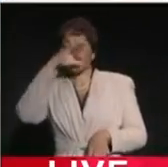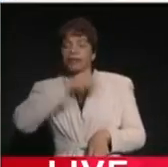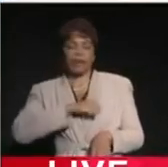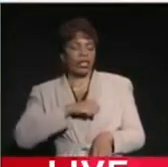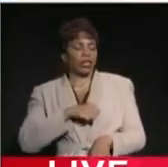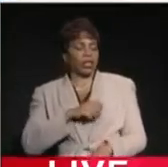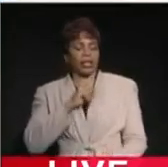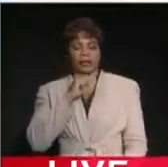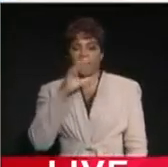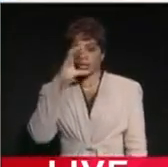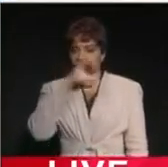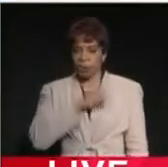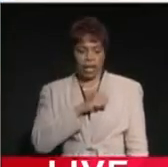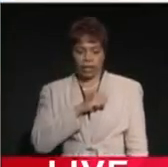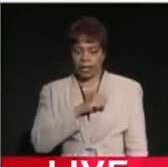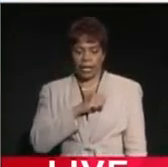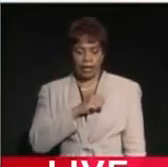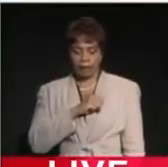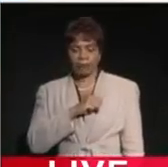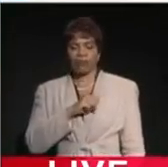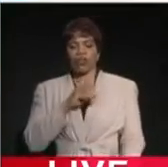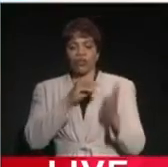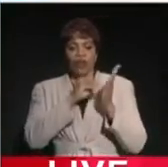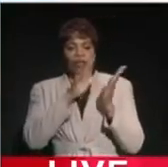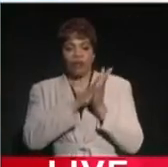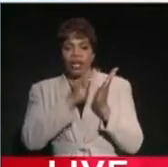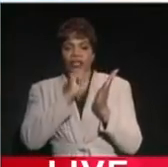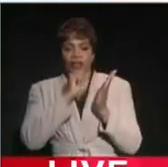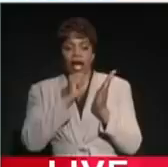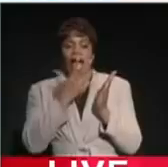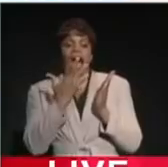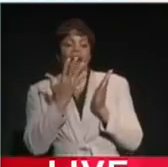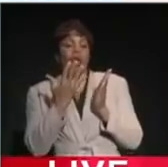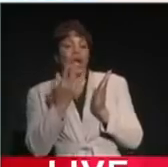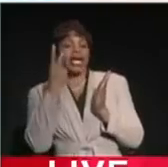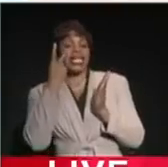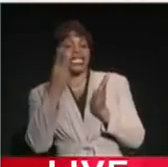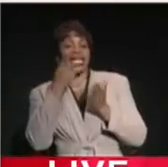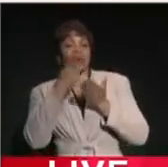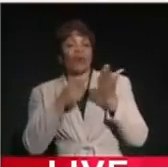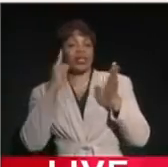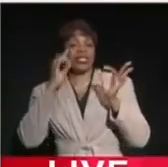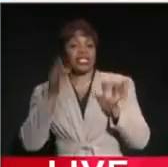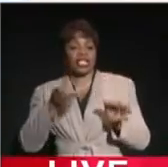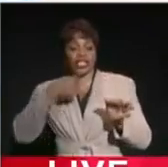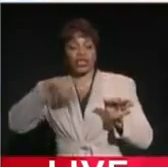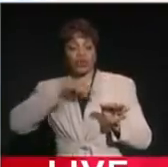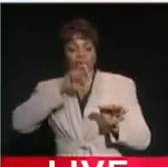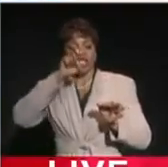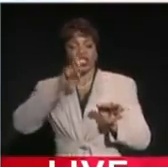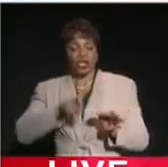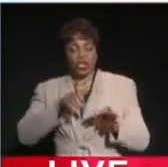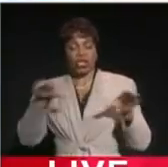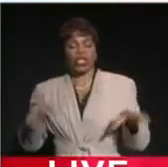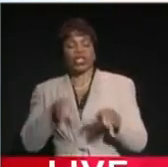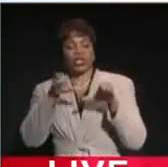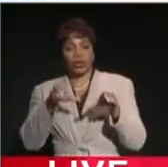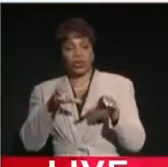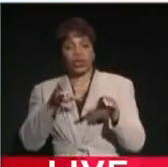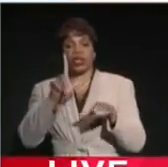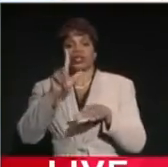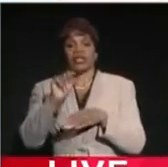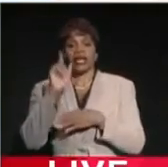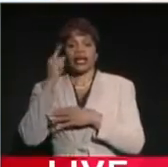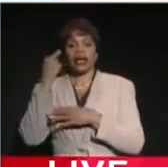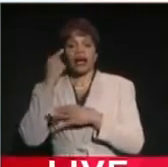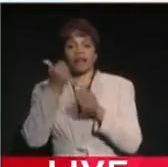I'm not going to speculate. Will you ask him to resign? I'm not going to speculate. You're going on the record that you will not speculate. I will wait to see how tonight. This turns out, and that's what we all should do. Okay. The lieutenant governor is a lawyer, and she would also